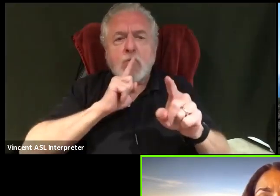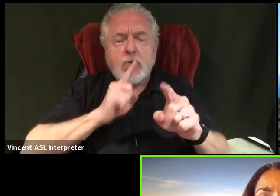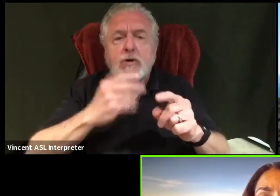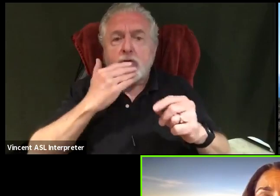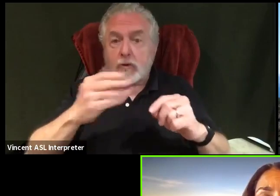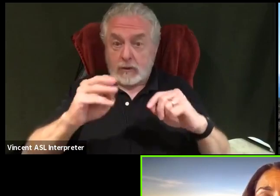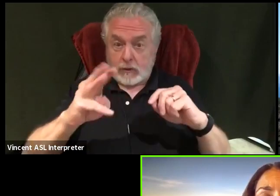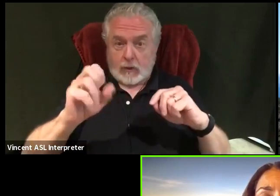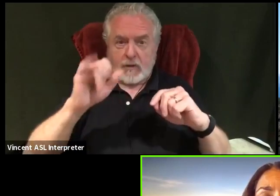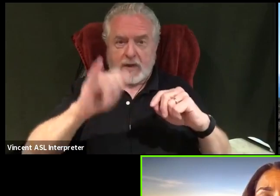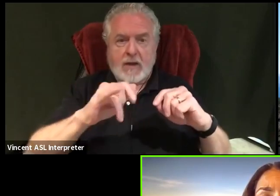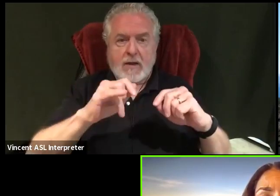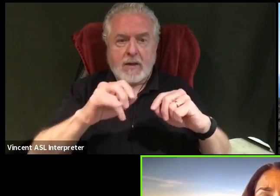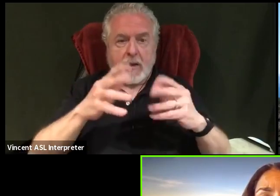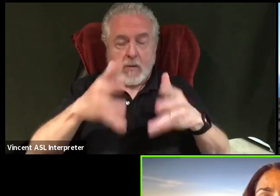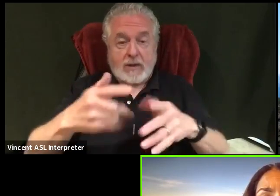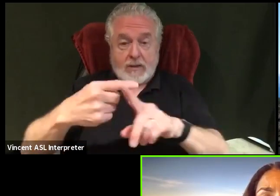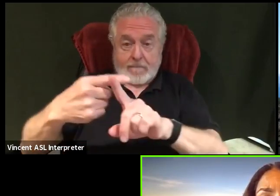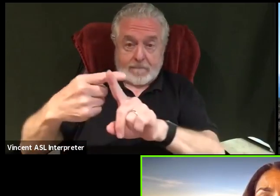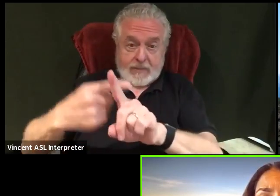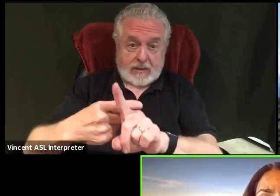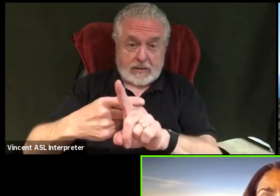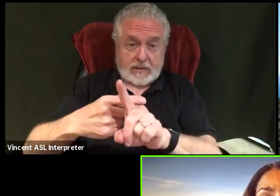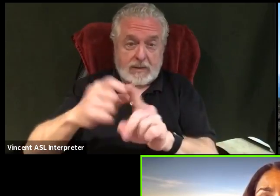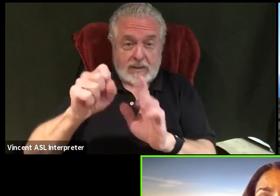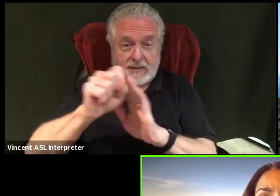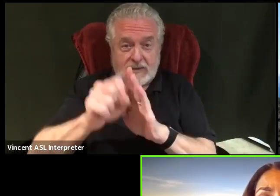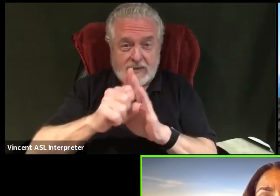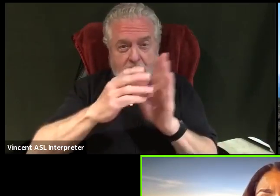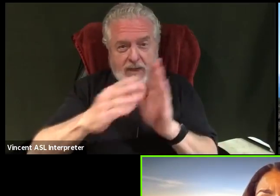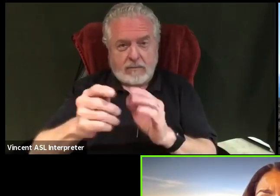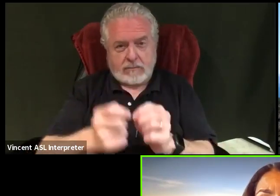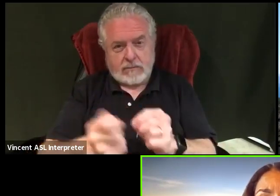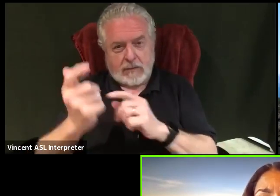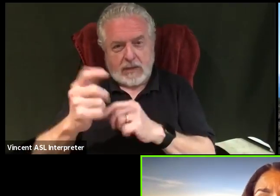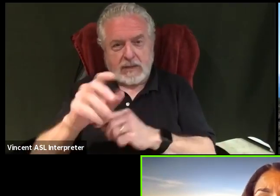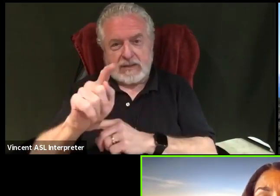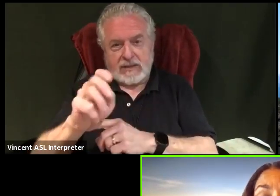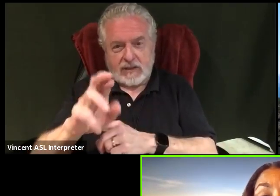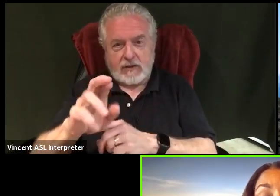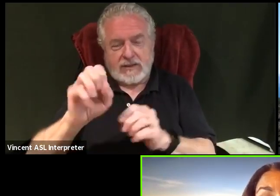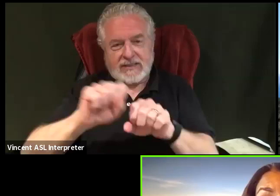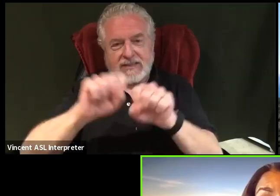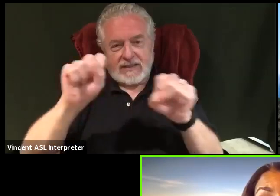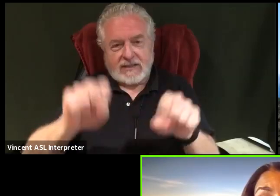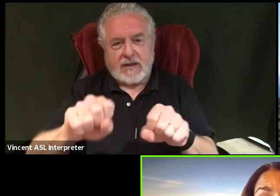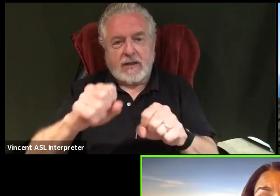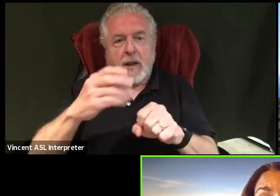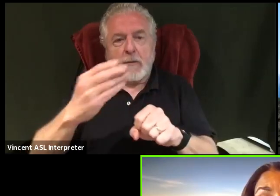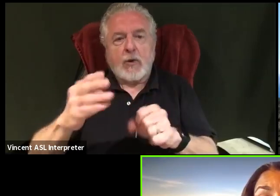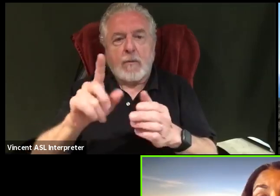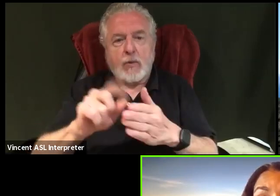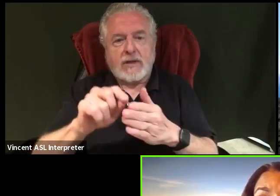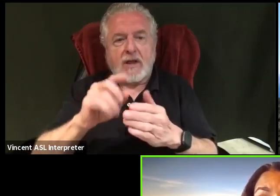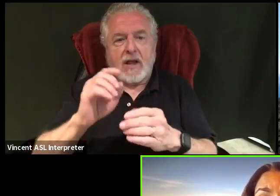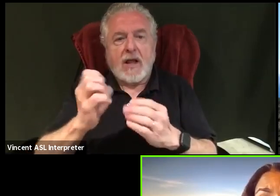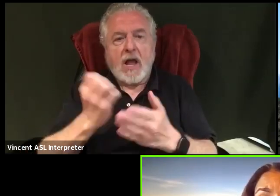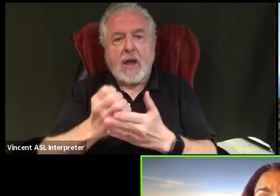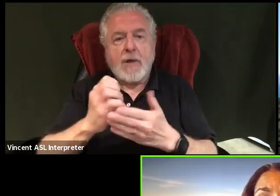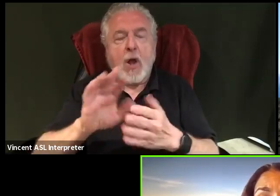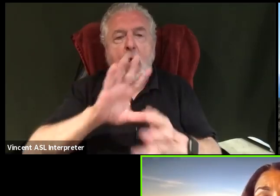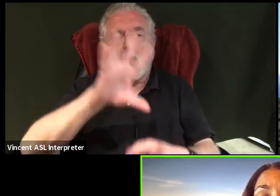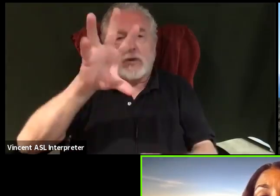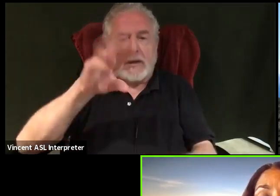good news is that in less than a month, the state plans to do away with the tier system and the blueprint for a safer economy